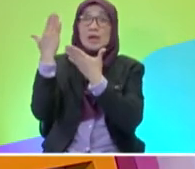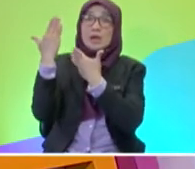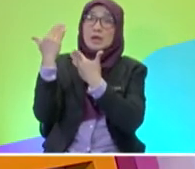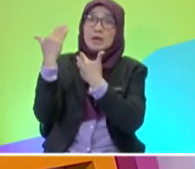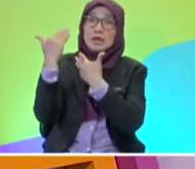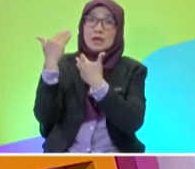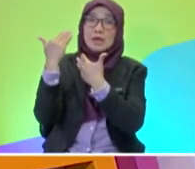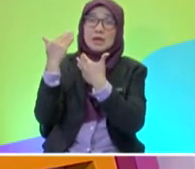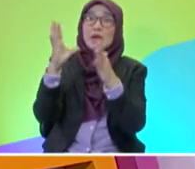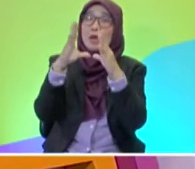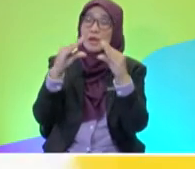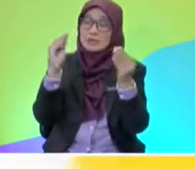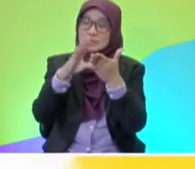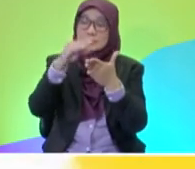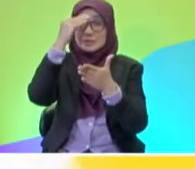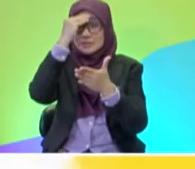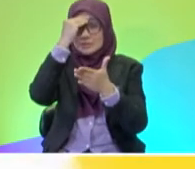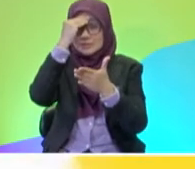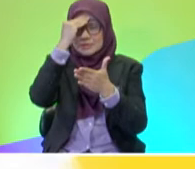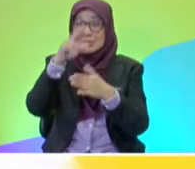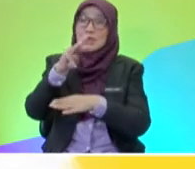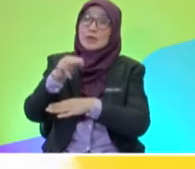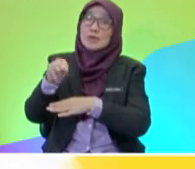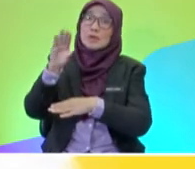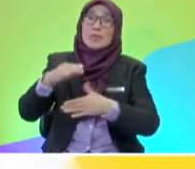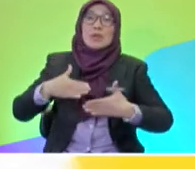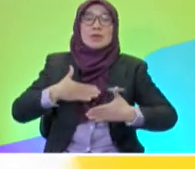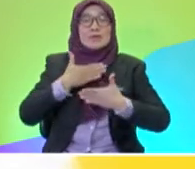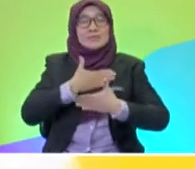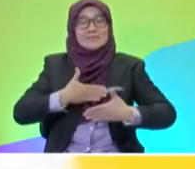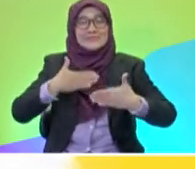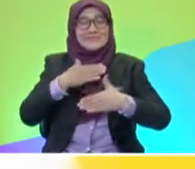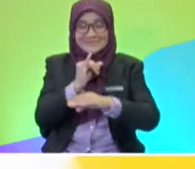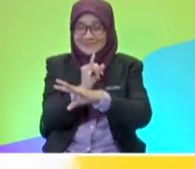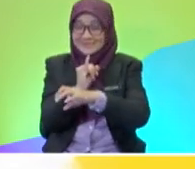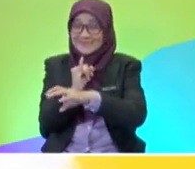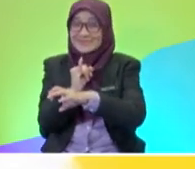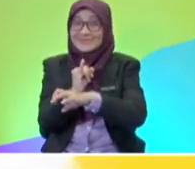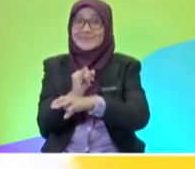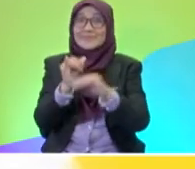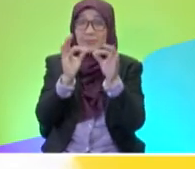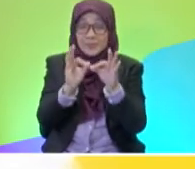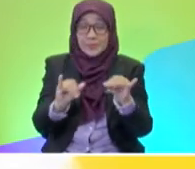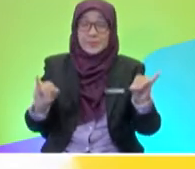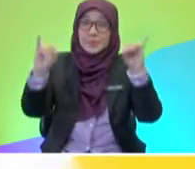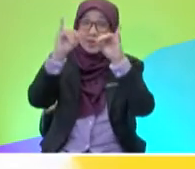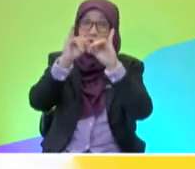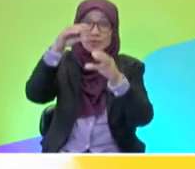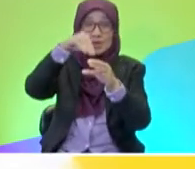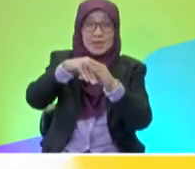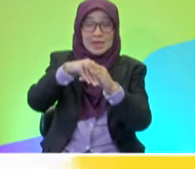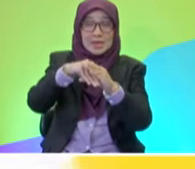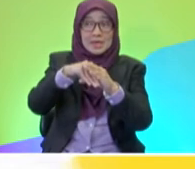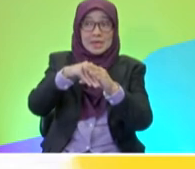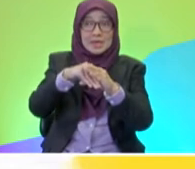of the lesson, pupils can show appreciation that insects are important in our ecosystem.